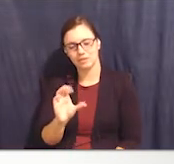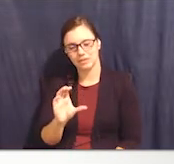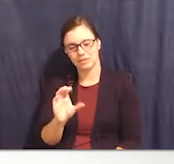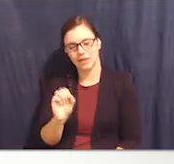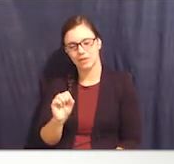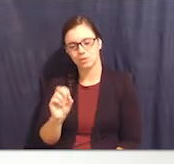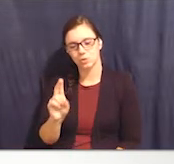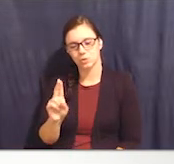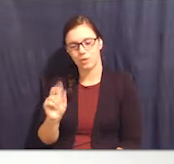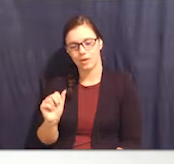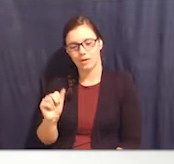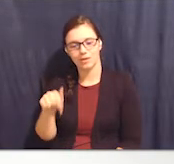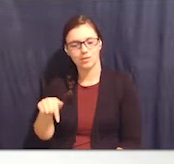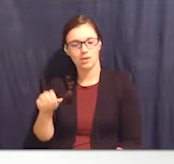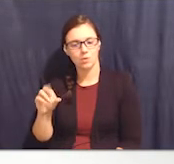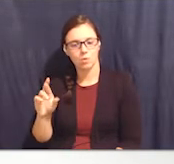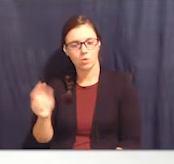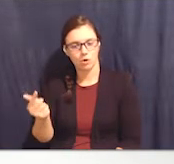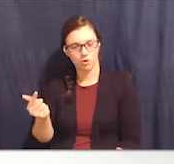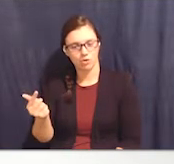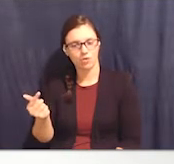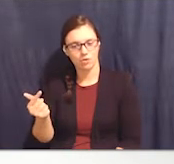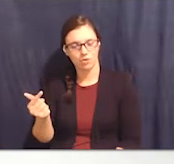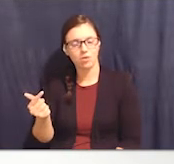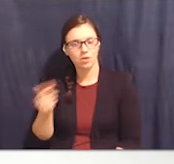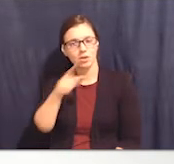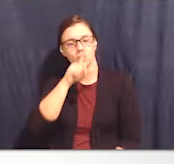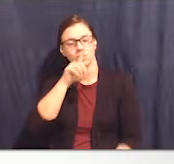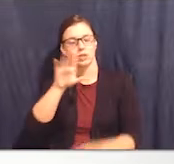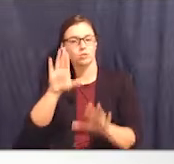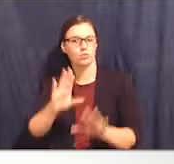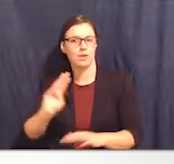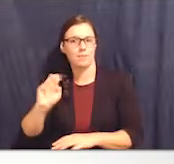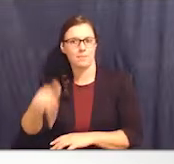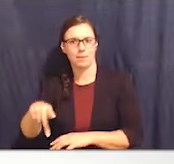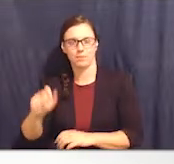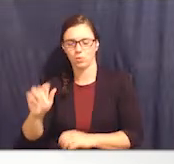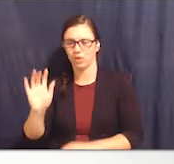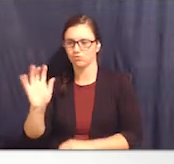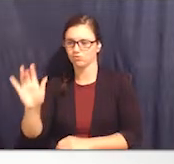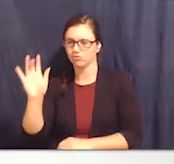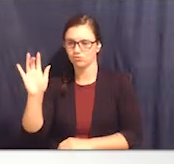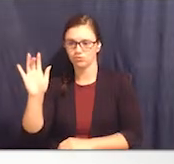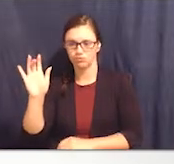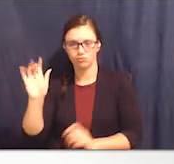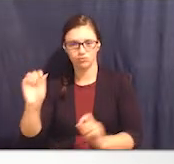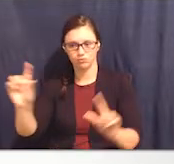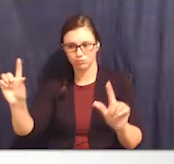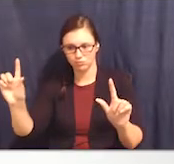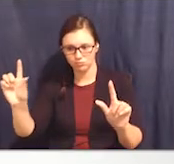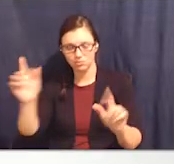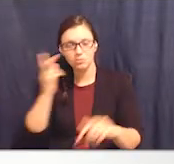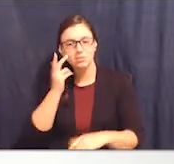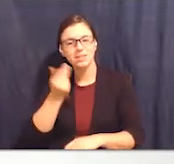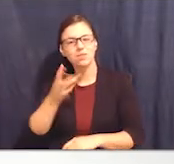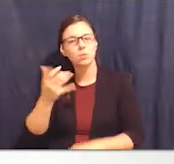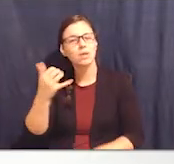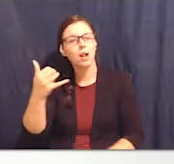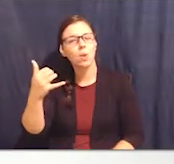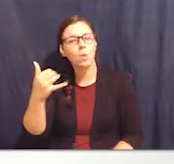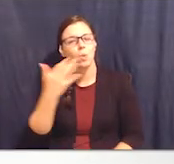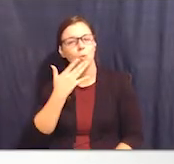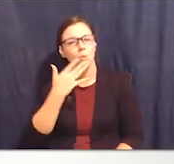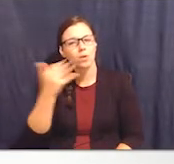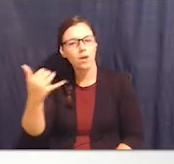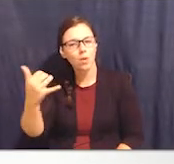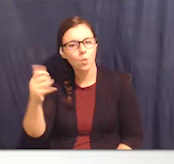know all of the contact information for any disability resource service office at an institution of higher education in